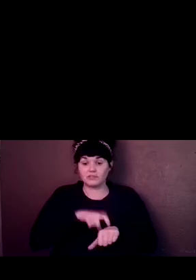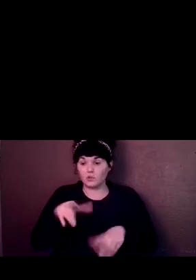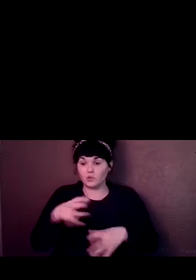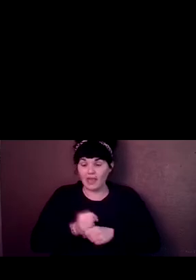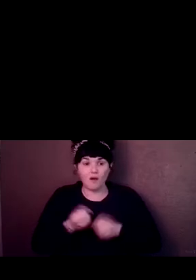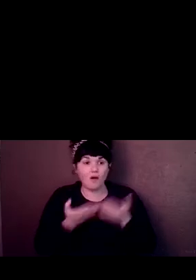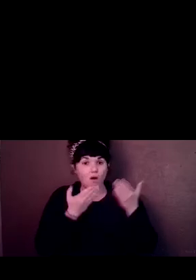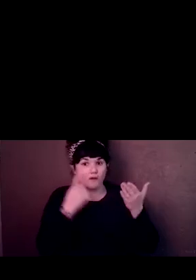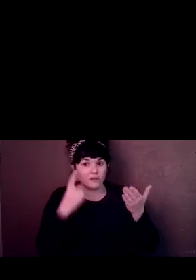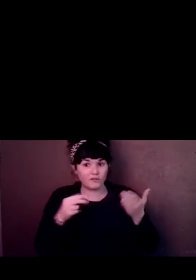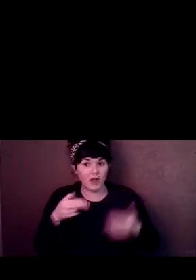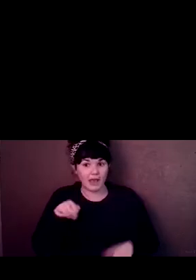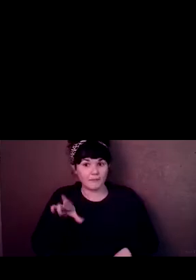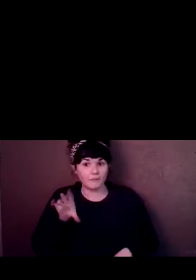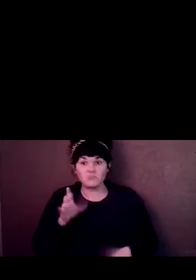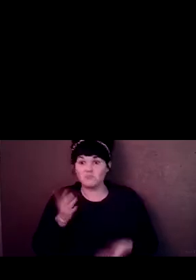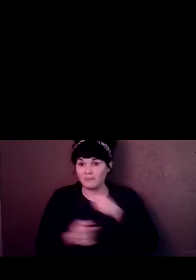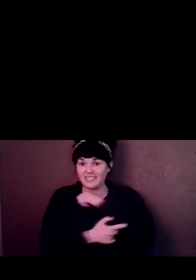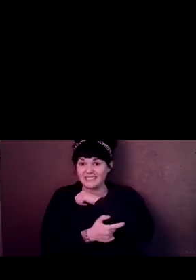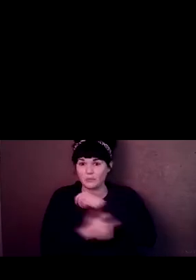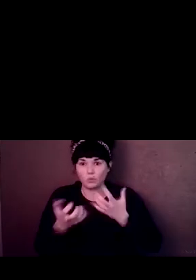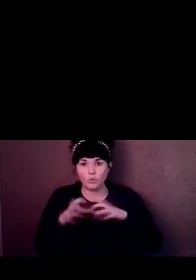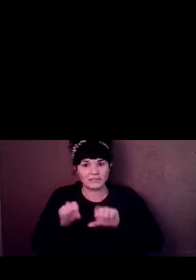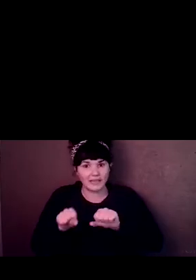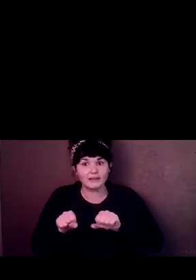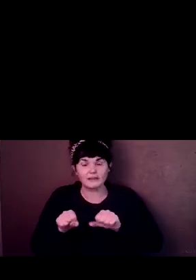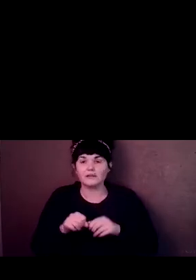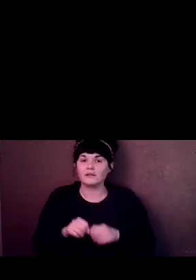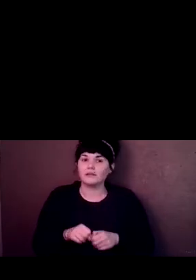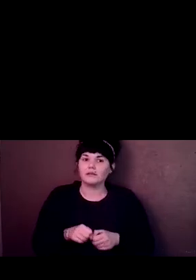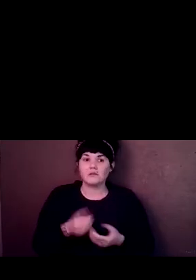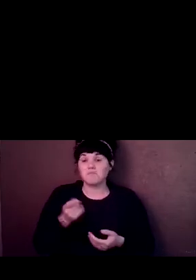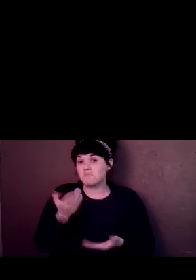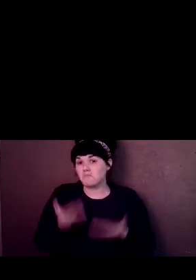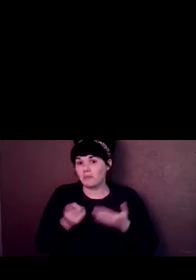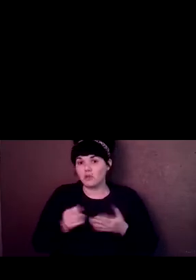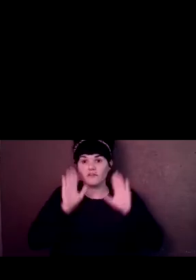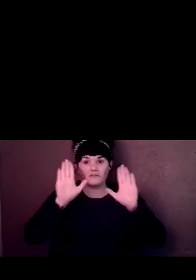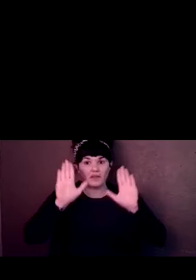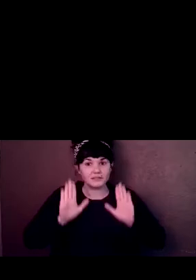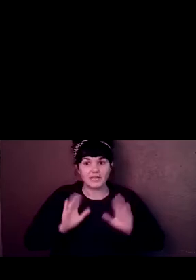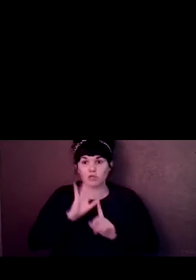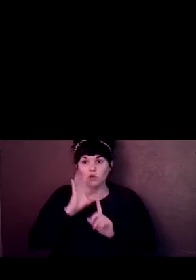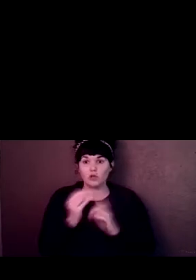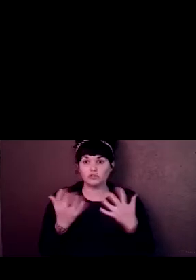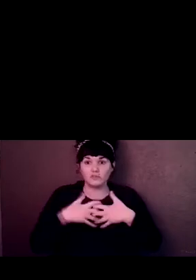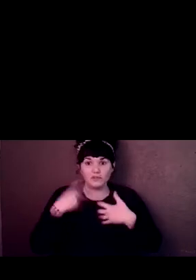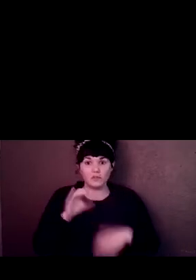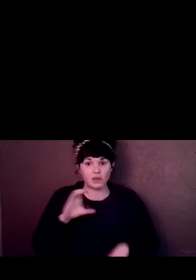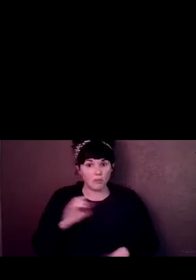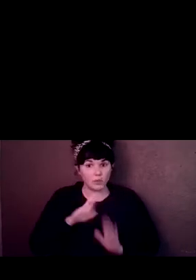way, right? While you may be a fantastic culture fit for the company and the role, or it's your